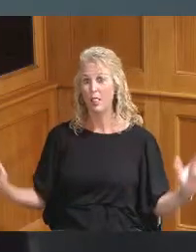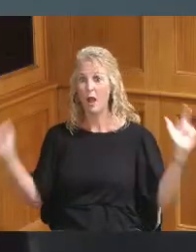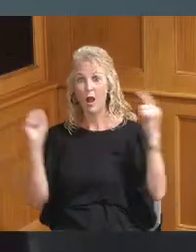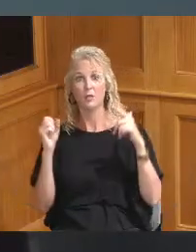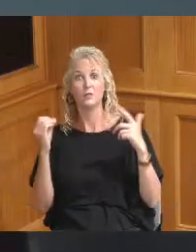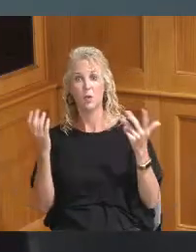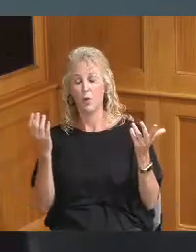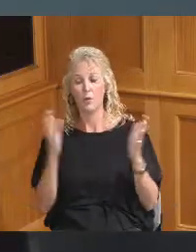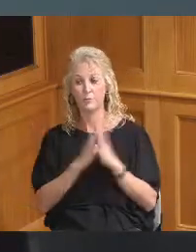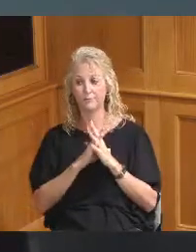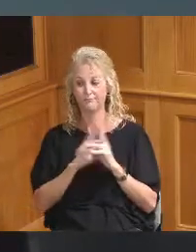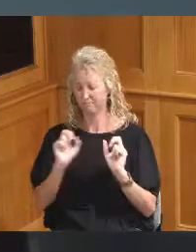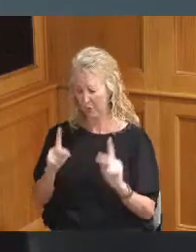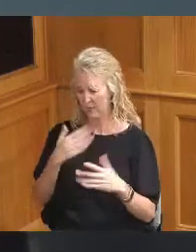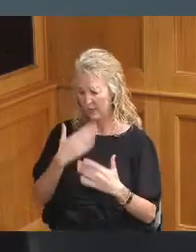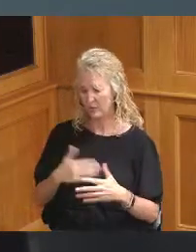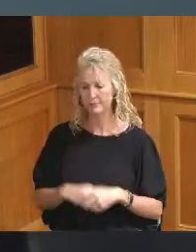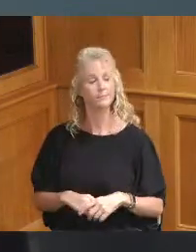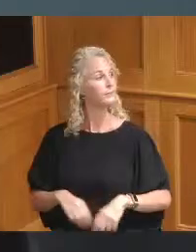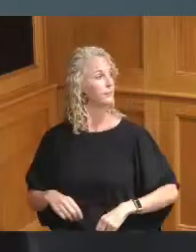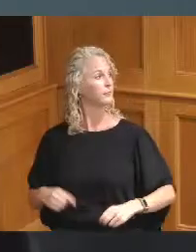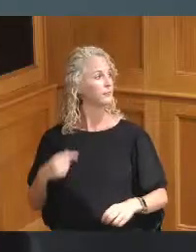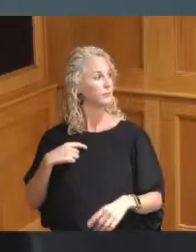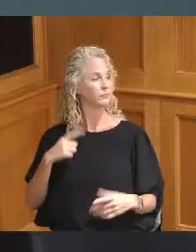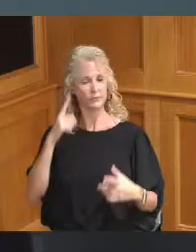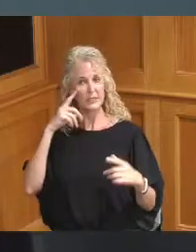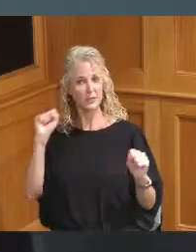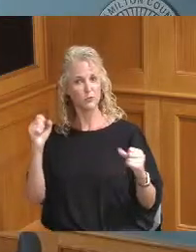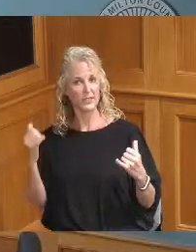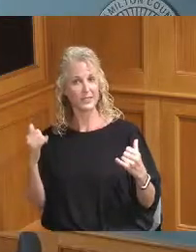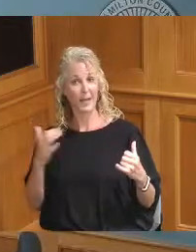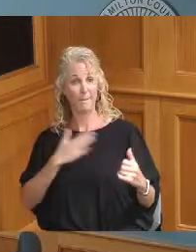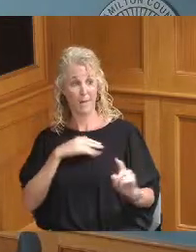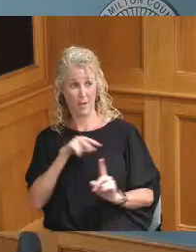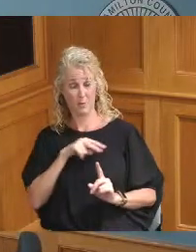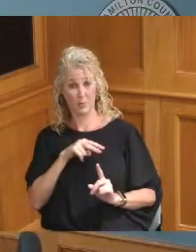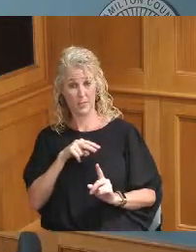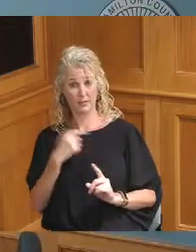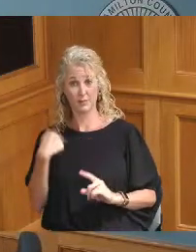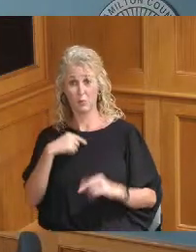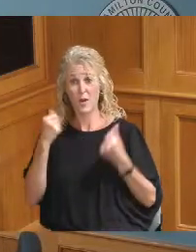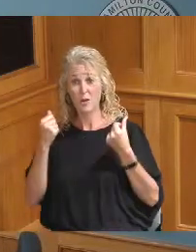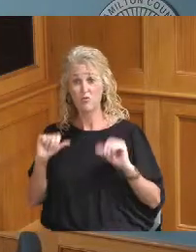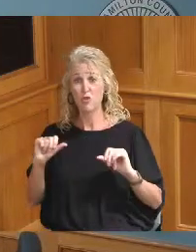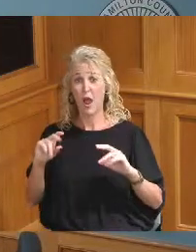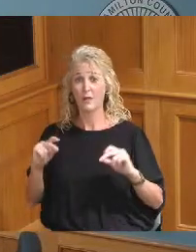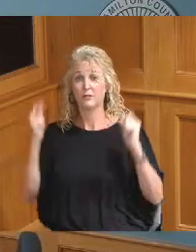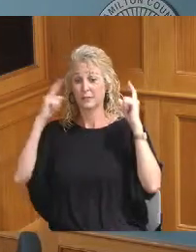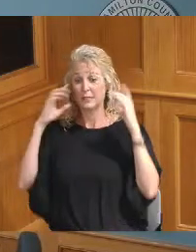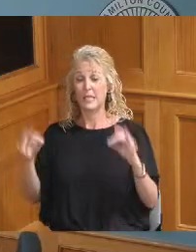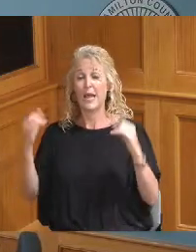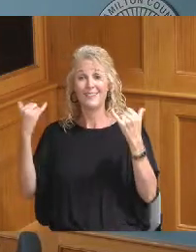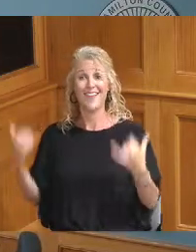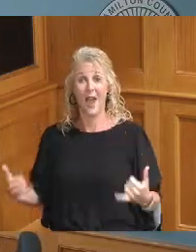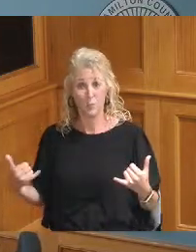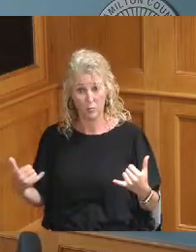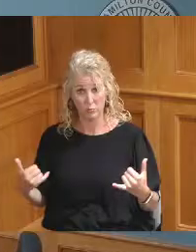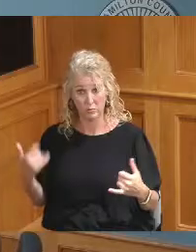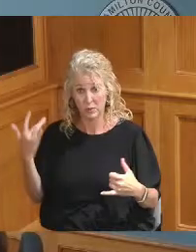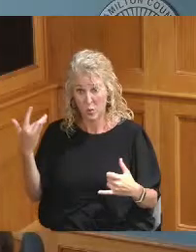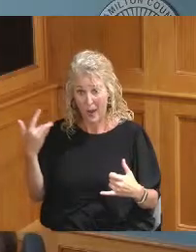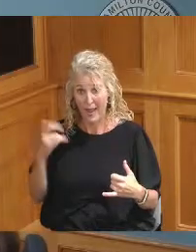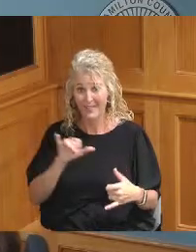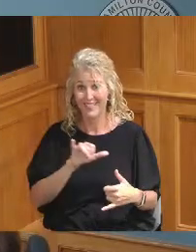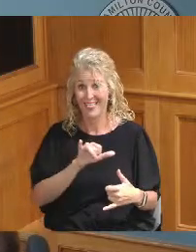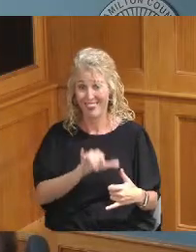So, okay. So that's all I was Well, saying. and my take on it is that we're trying to get something done here because we didn't